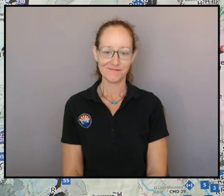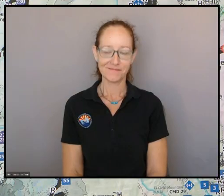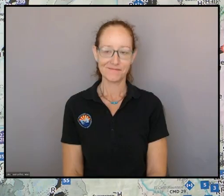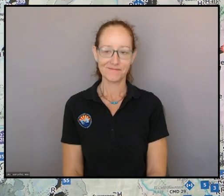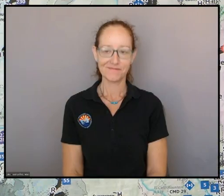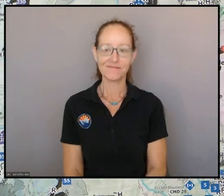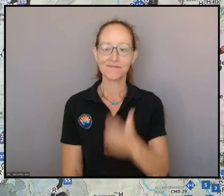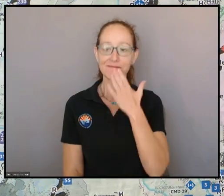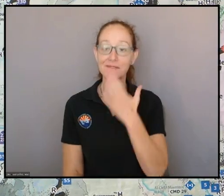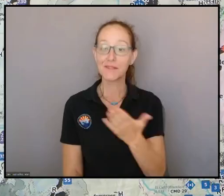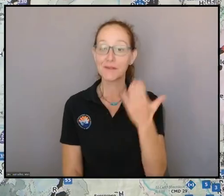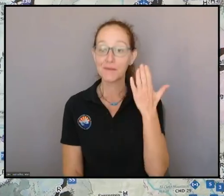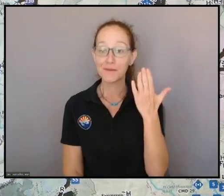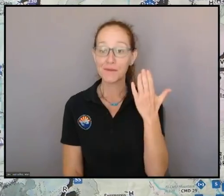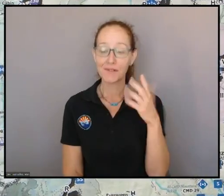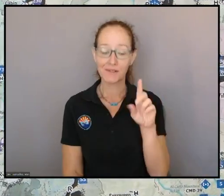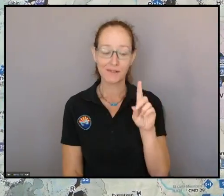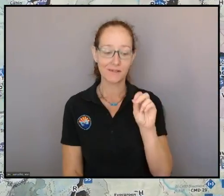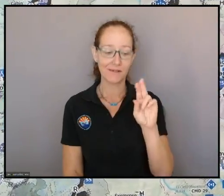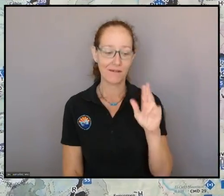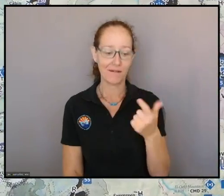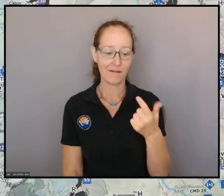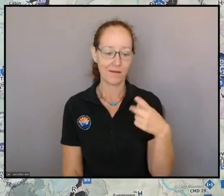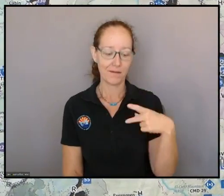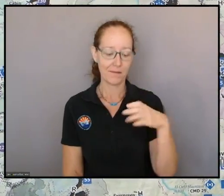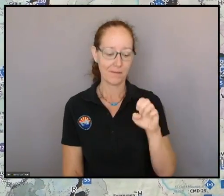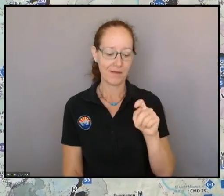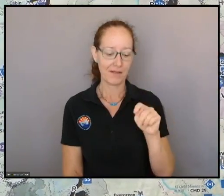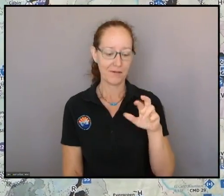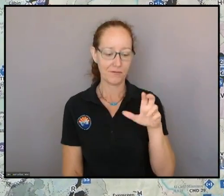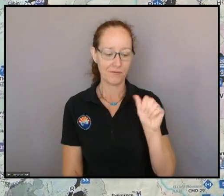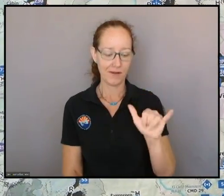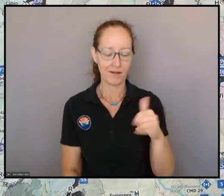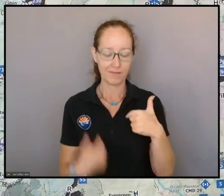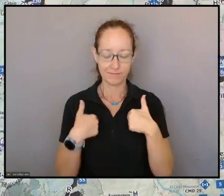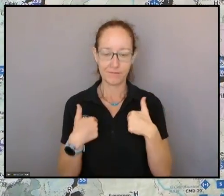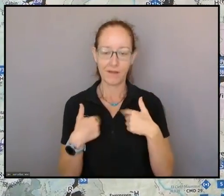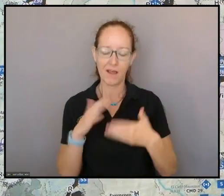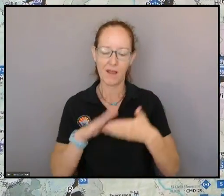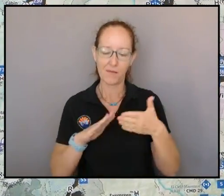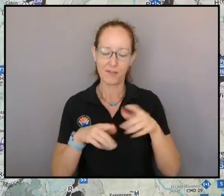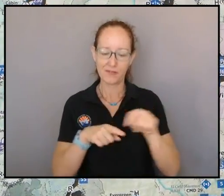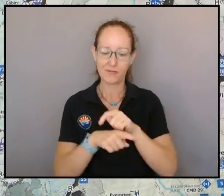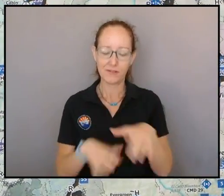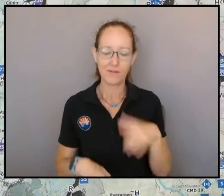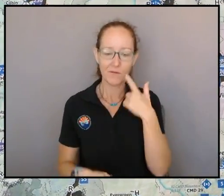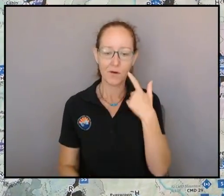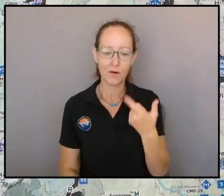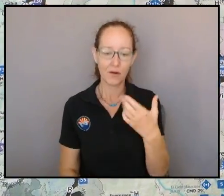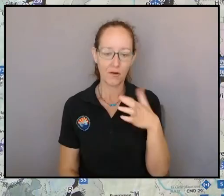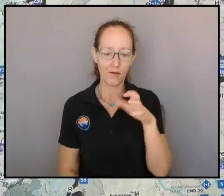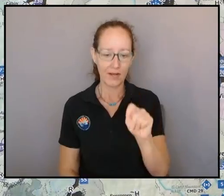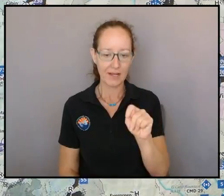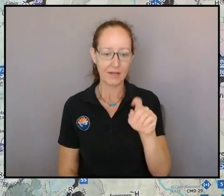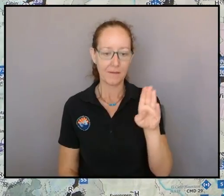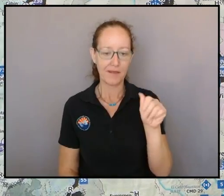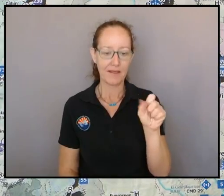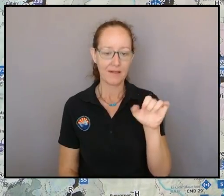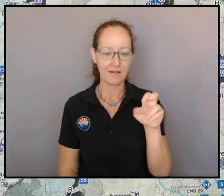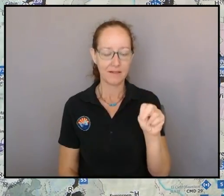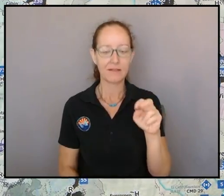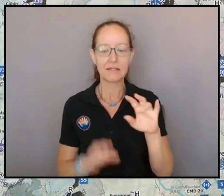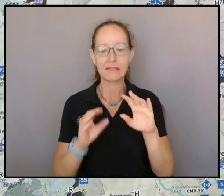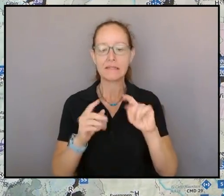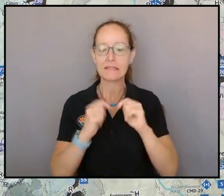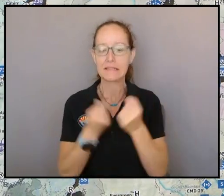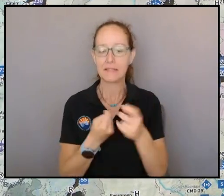Good morning. Doug Petrie, Operations Trainee for Great Basin Team 7, and this is the Facebook operational briefing for today. So the